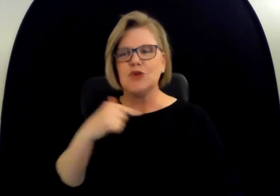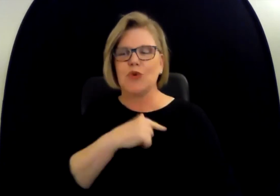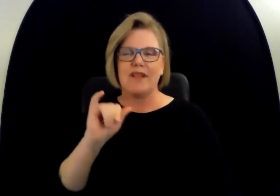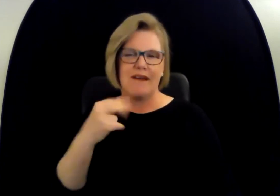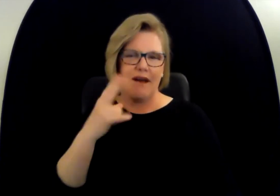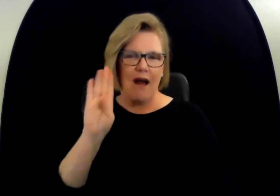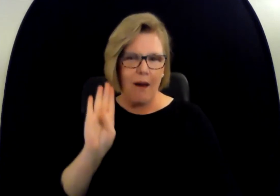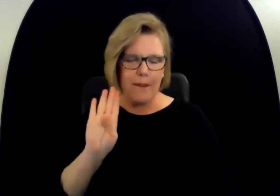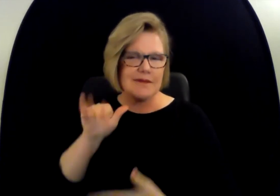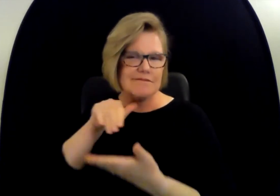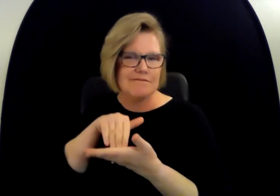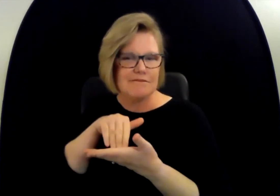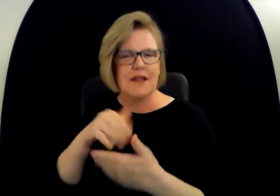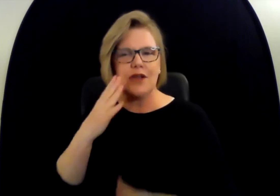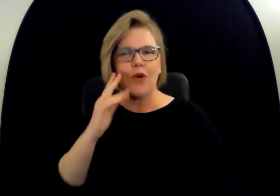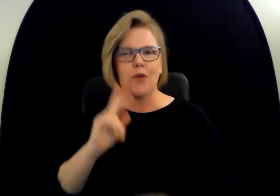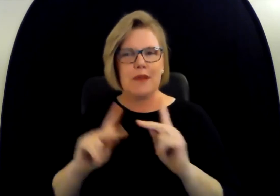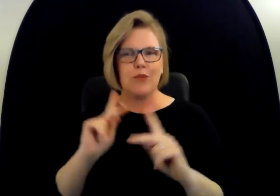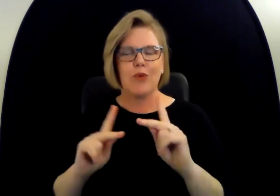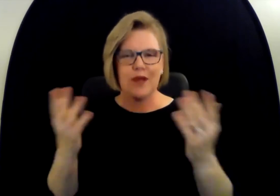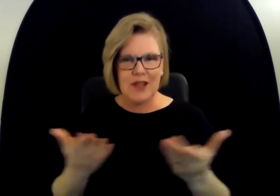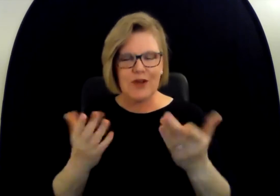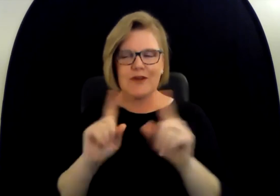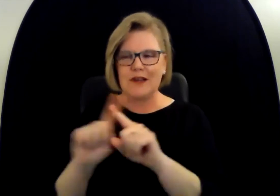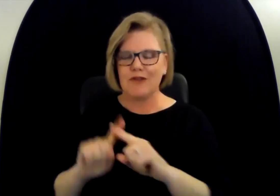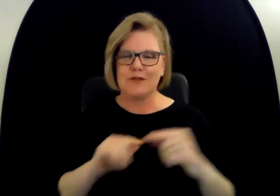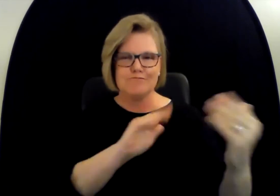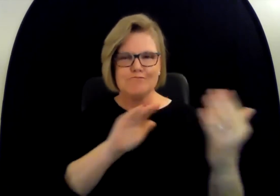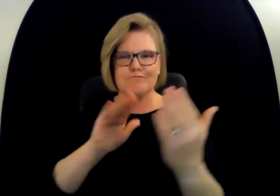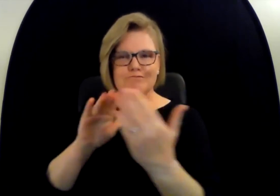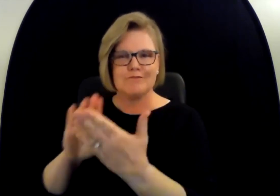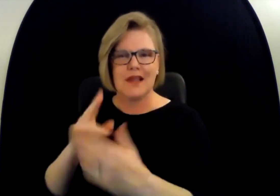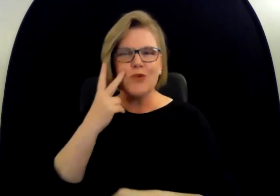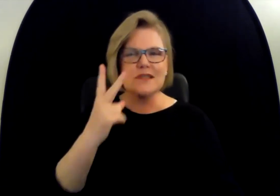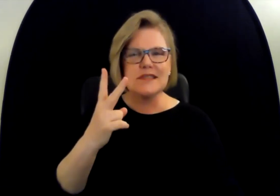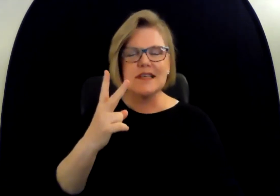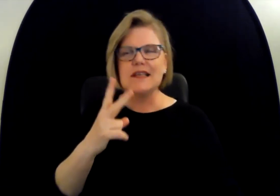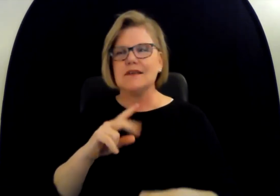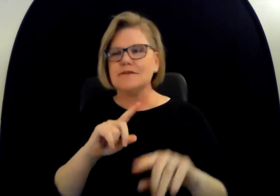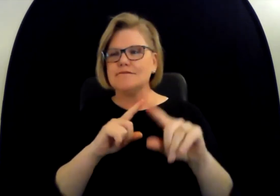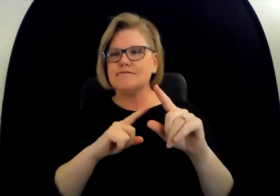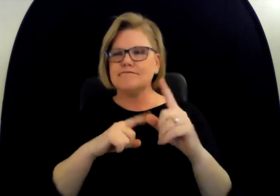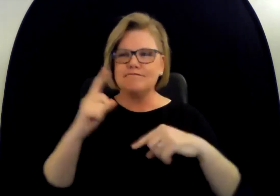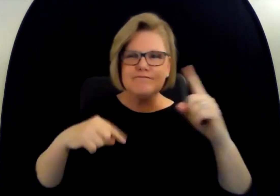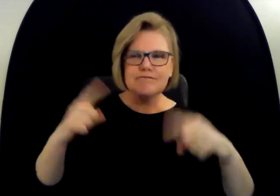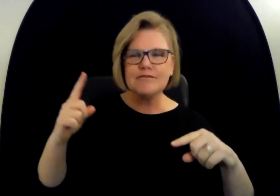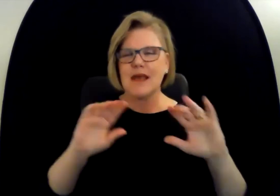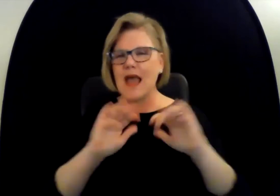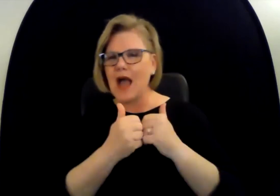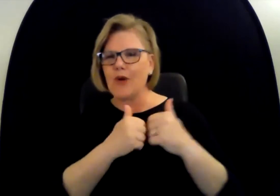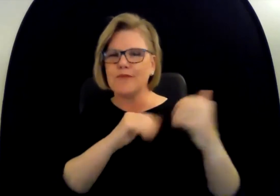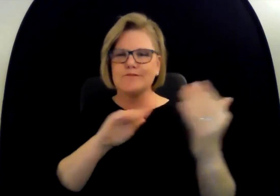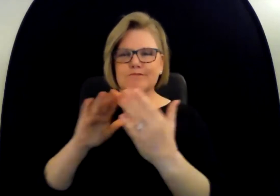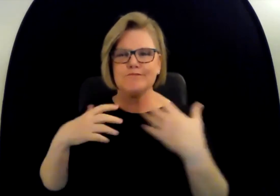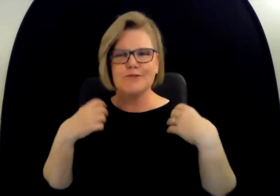have, people here with all kinds of pathways, and we get to see the different ways of doing it. And our